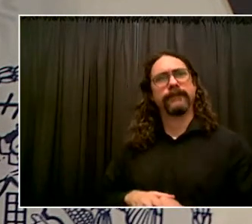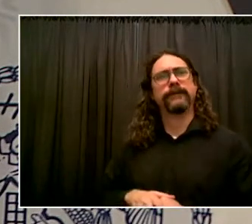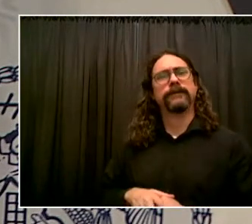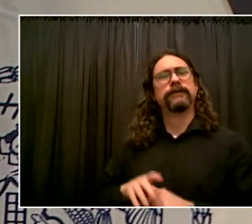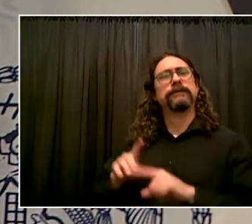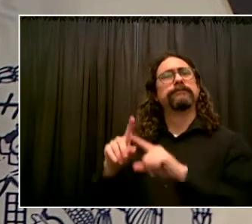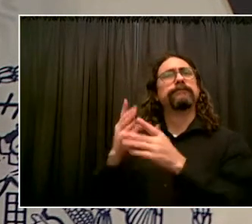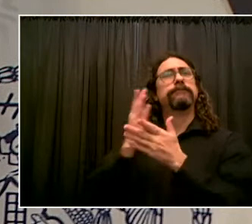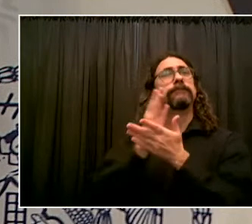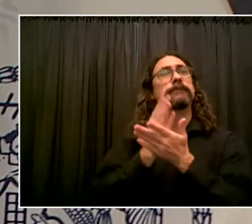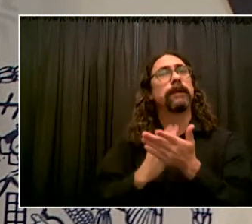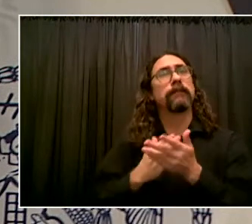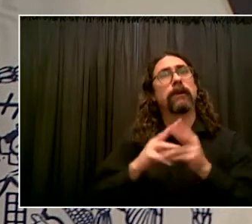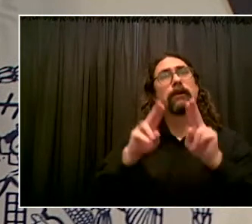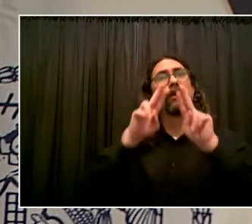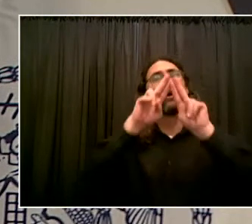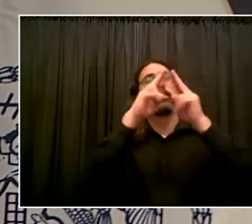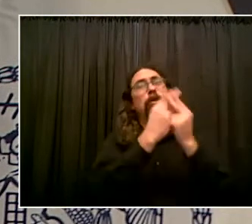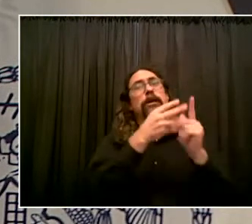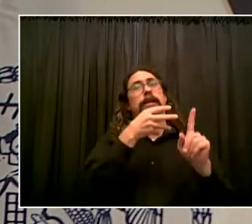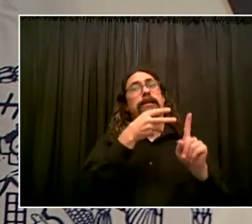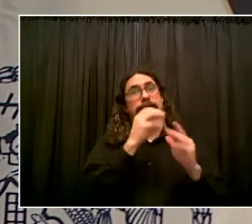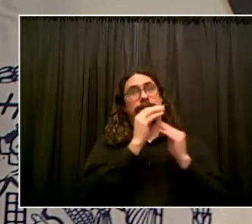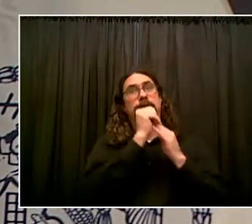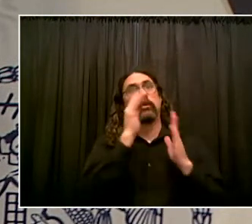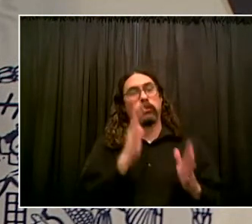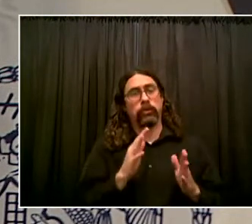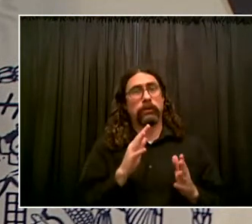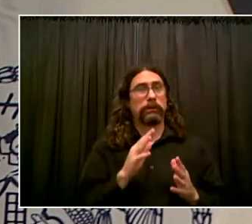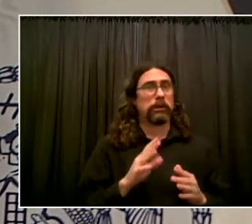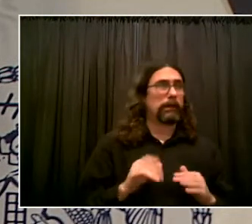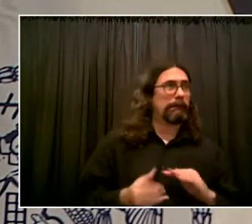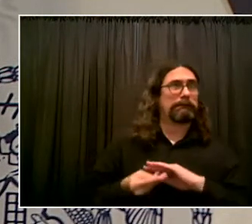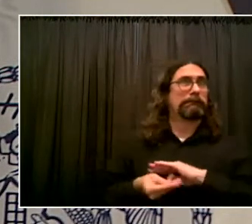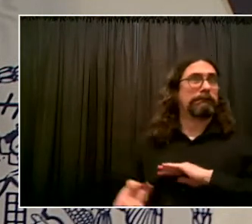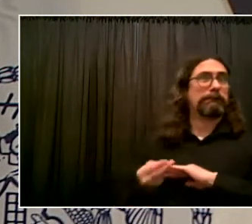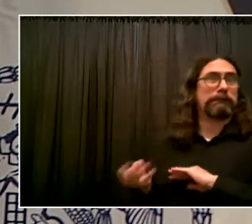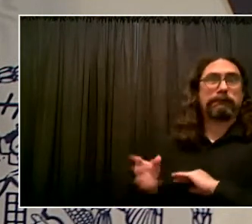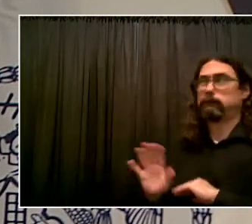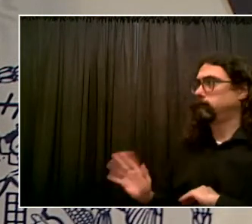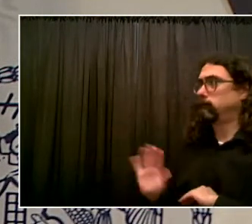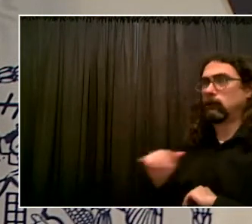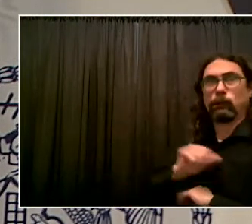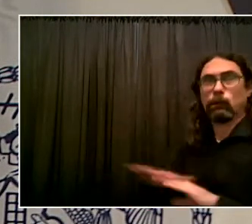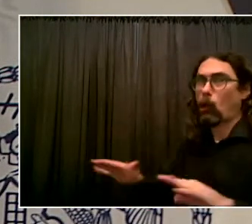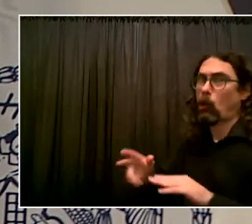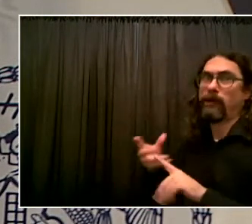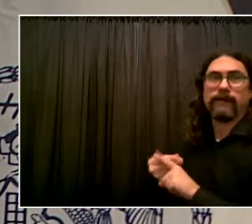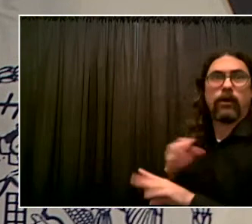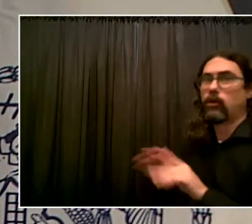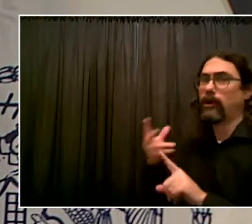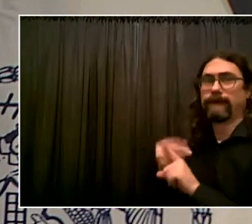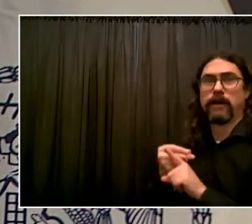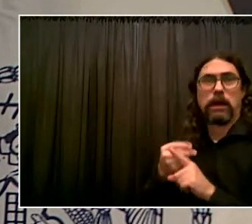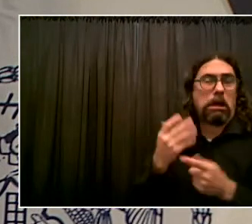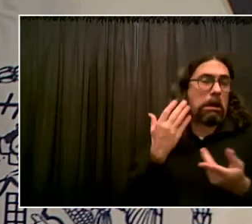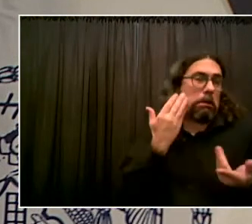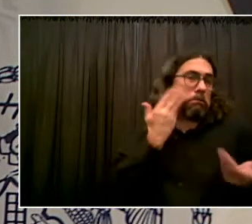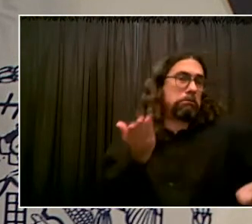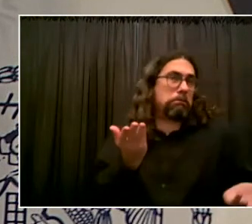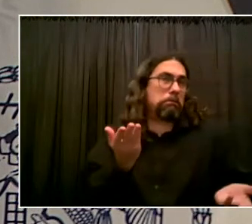these union leaders have now crossed a line, we are watching every single thing they say and do. Every